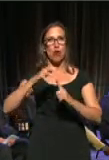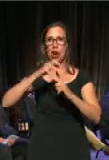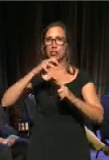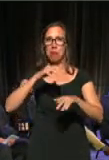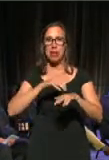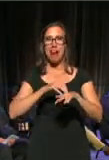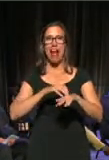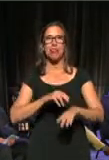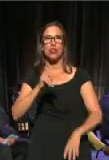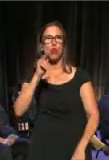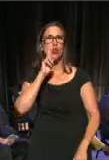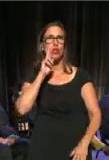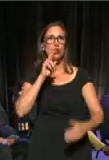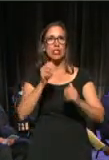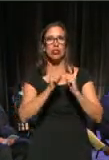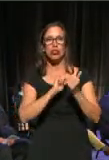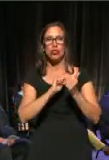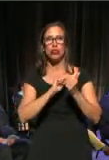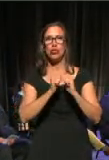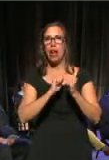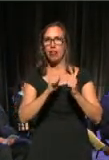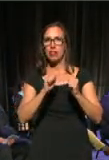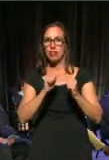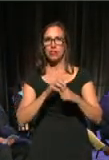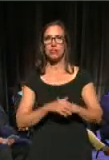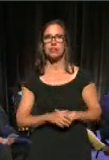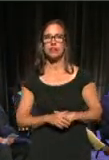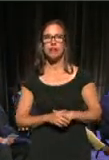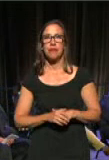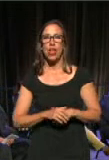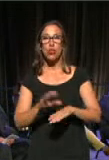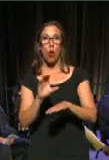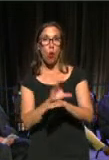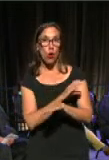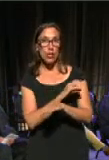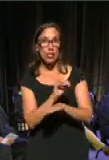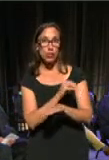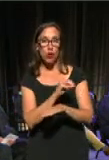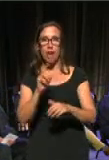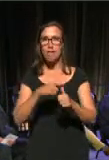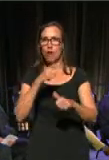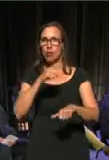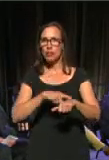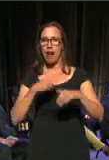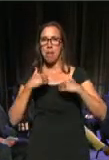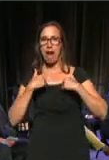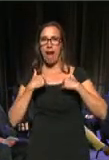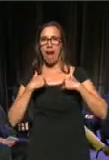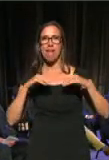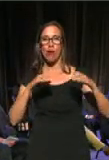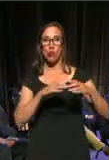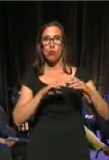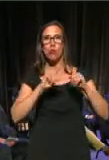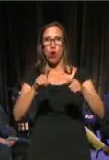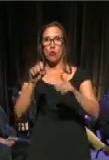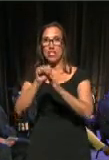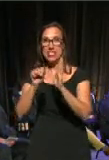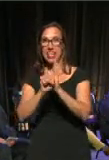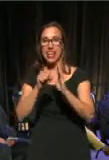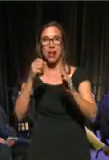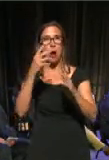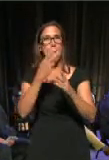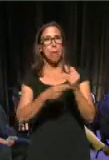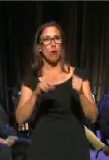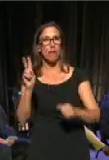Dance North Houston Challenge Contest. Our Tiger Orchestra was for the first time had our ensemble make state, and both varsity